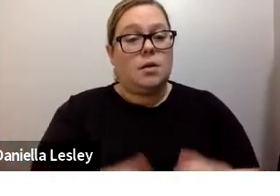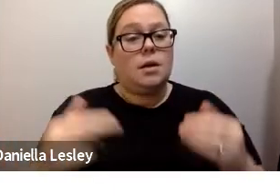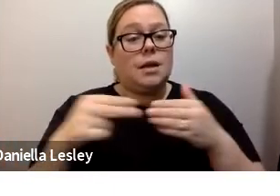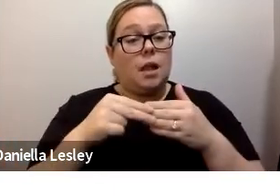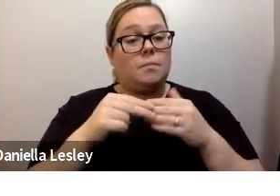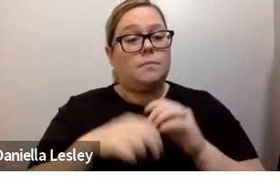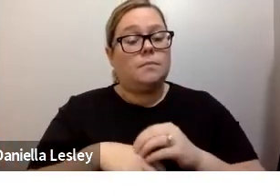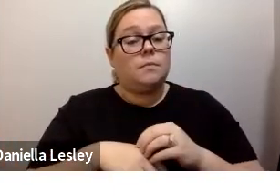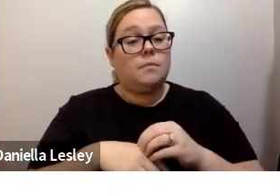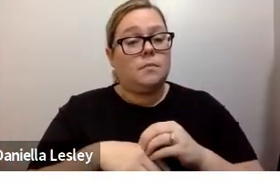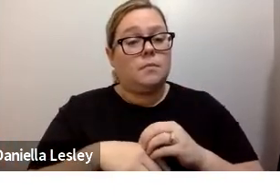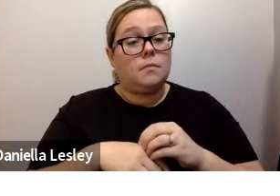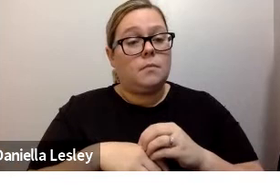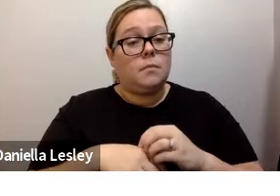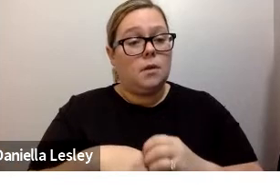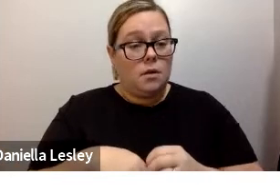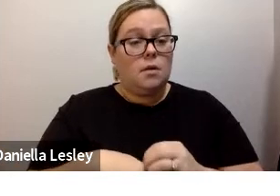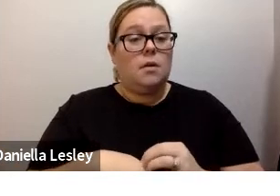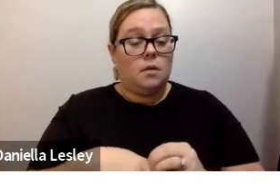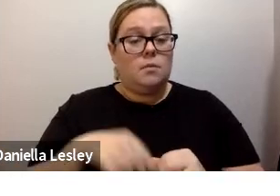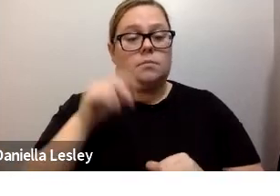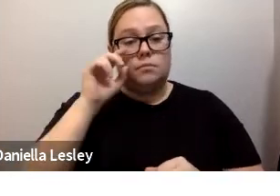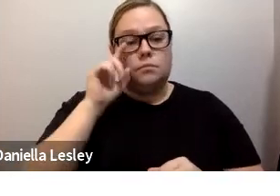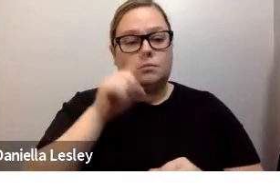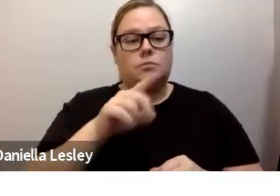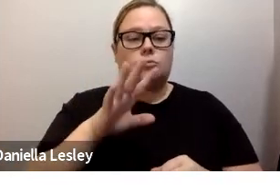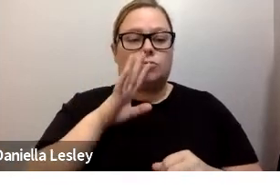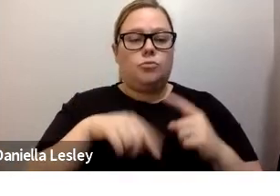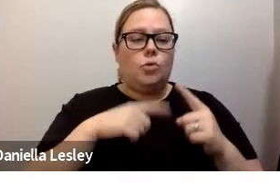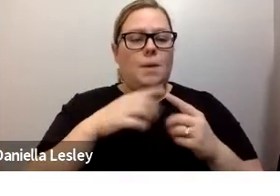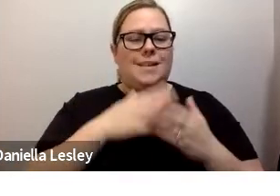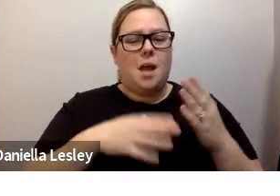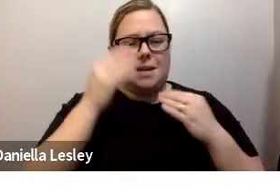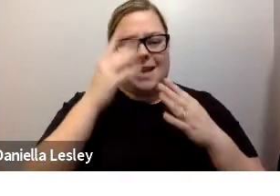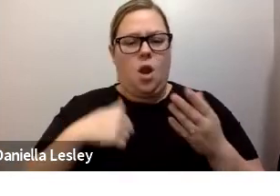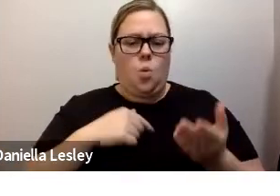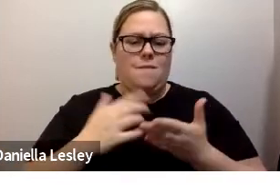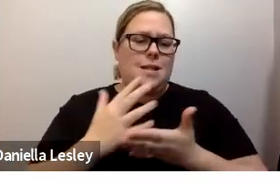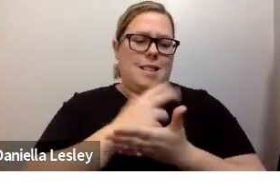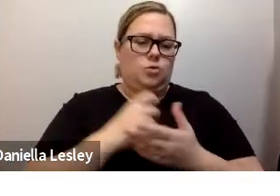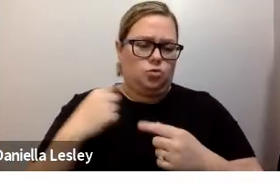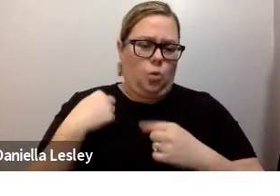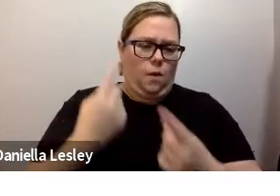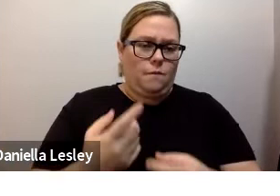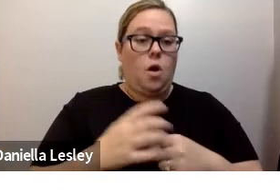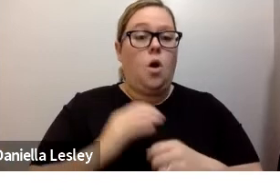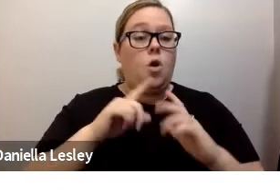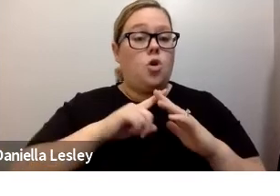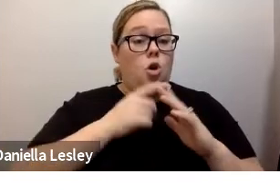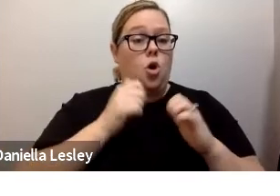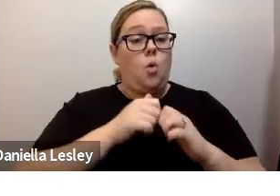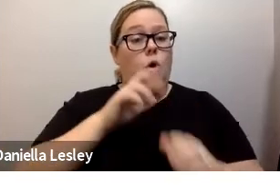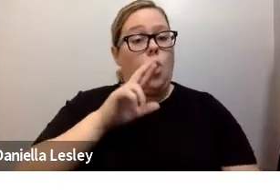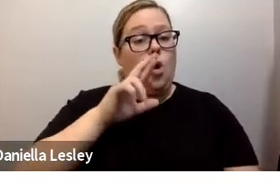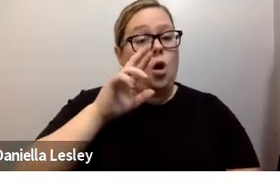please. So here, we'll start talking about some of the data we've collected thus far. So starting with RPE,